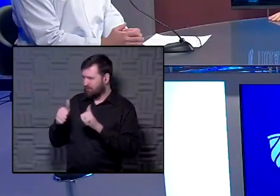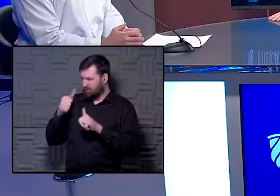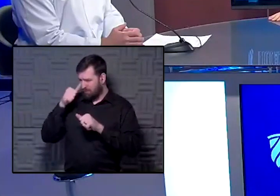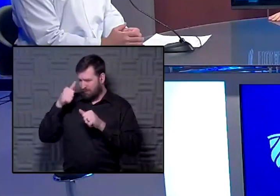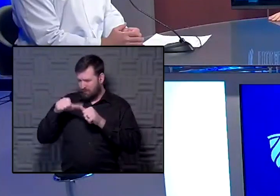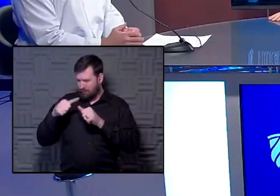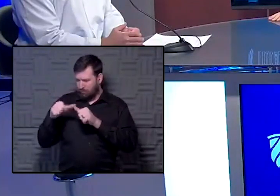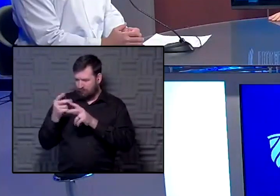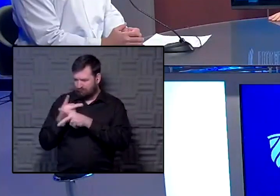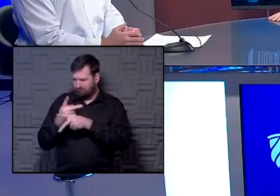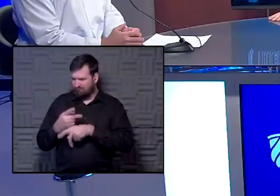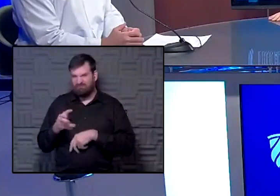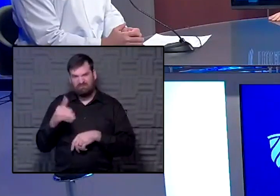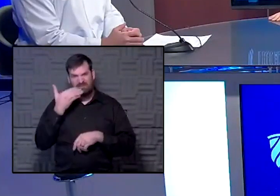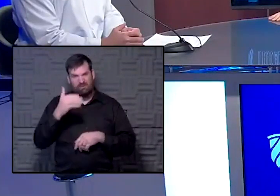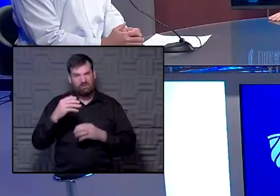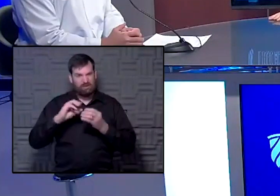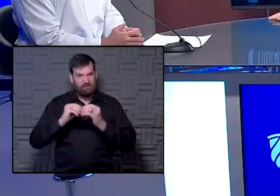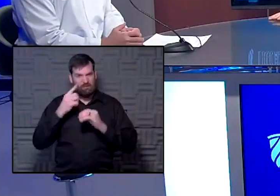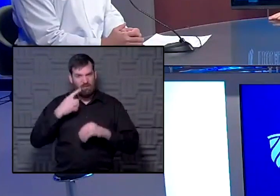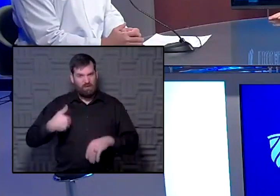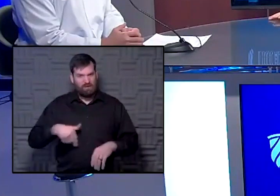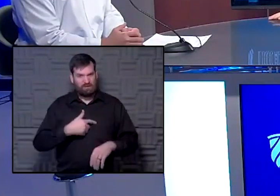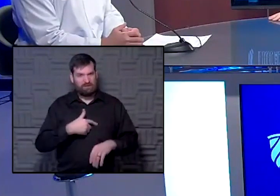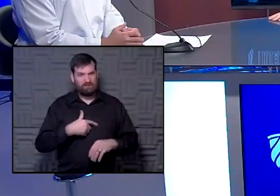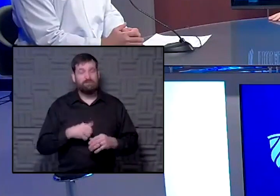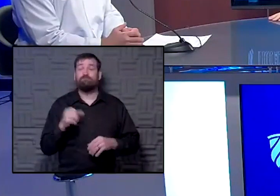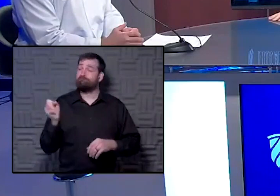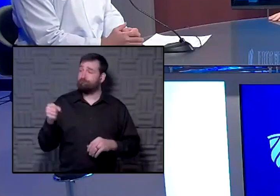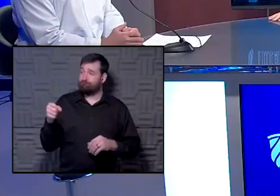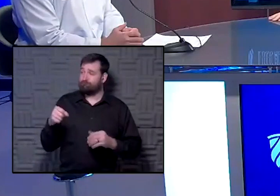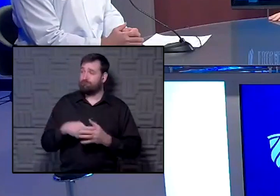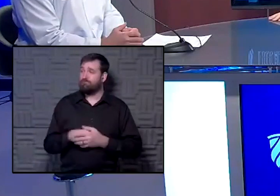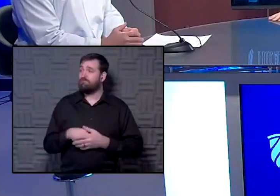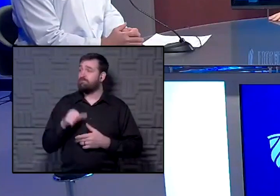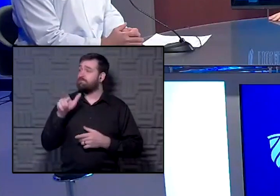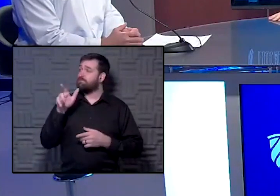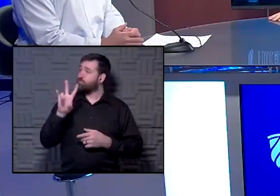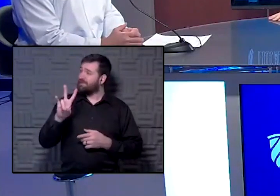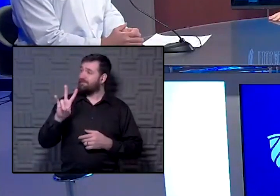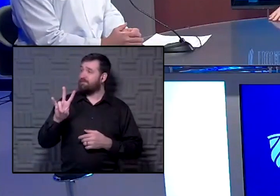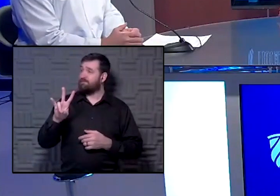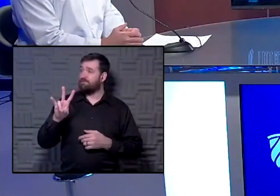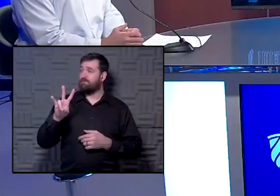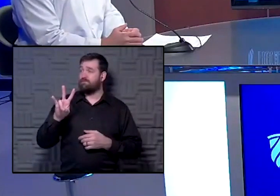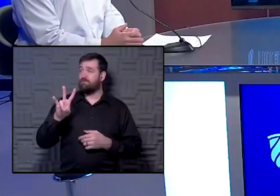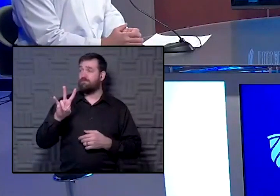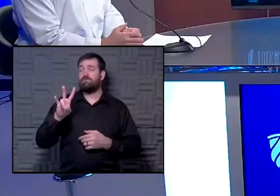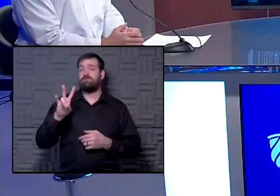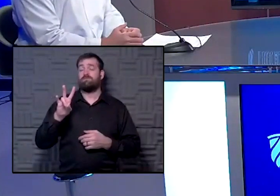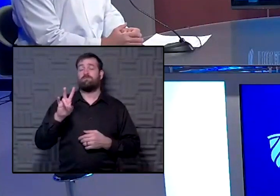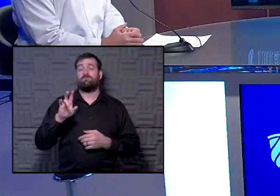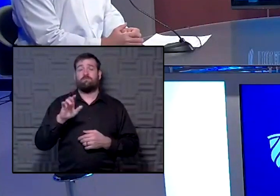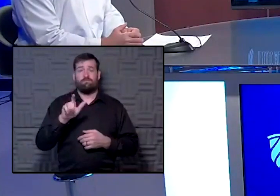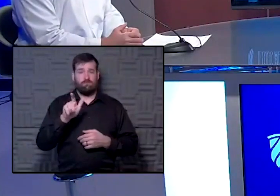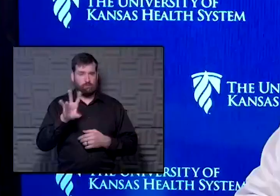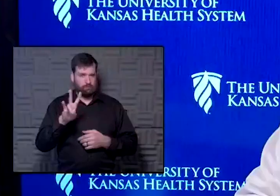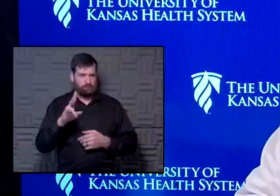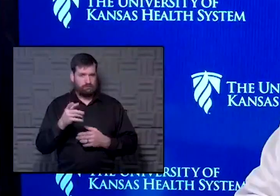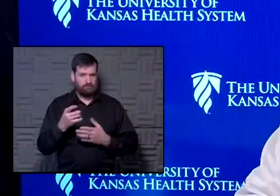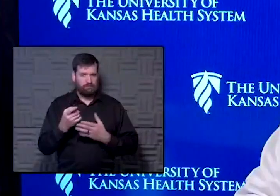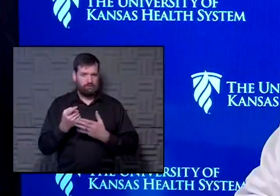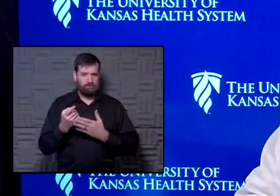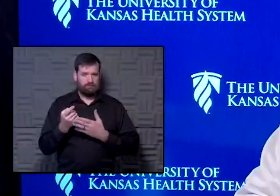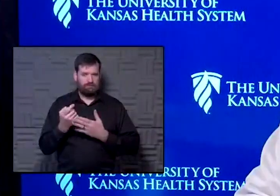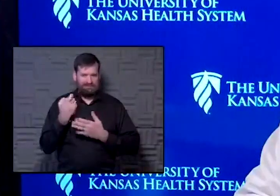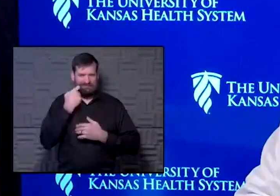together in my head, that those are pretty good numbers for us. 70s, yeah. Yeah, that's good. And 27, we were at 27 on